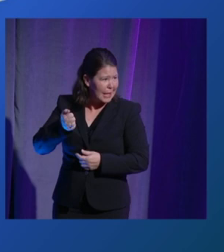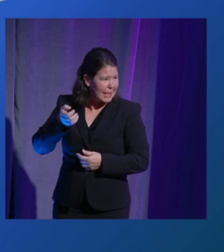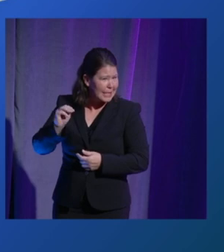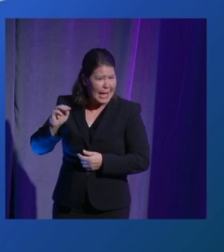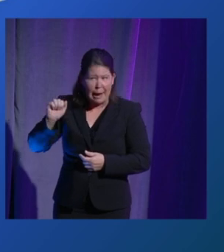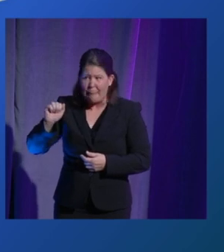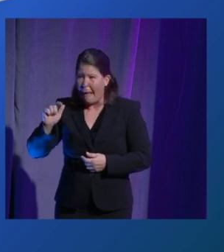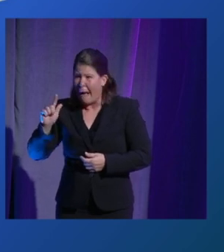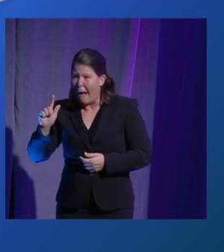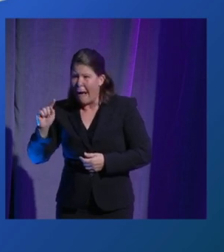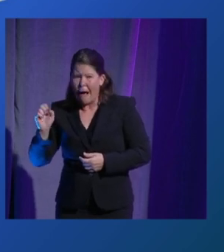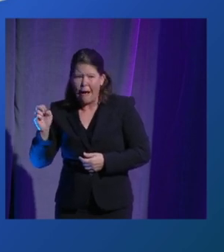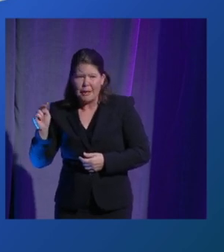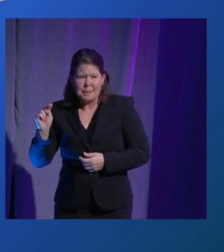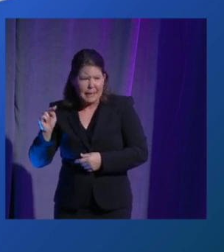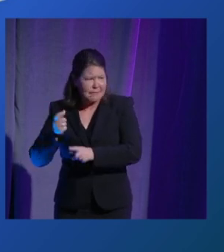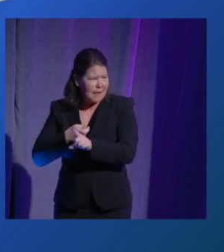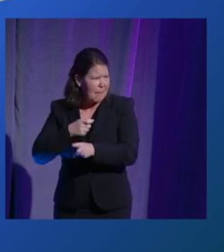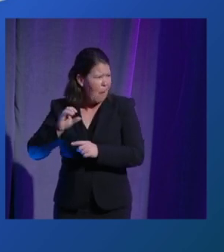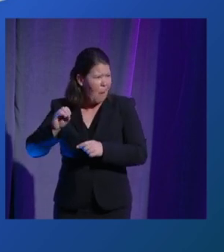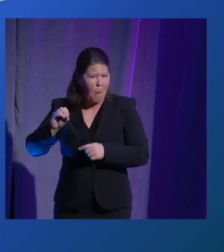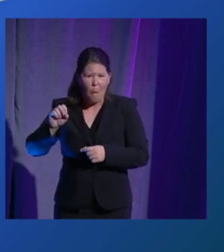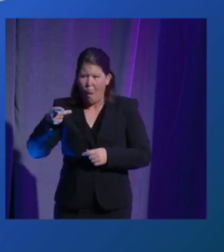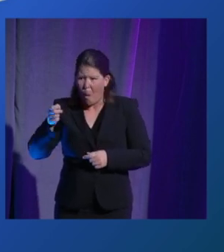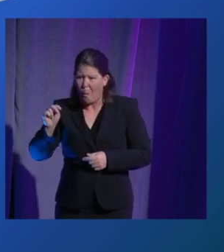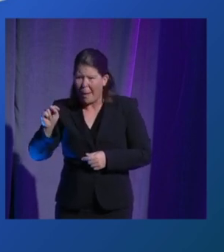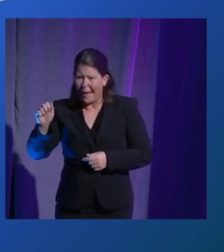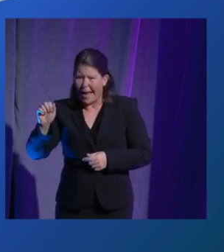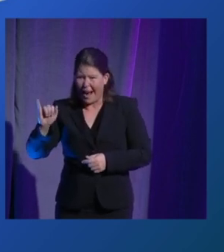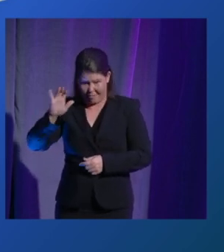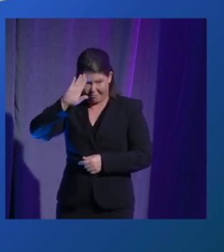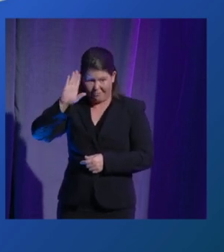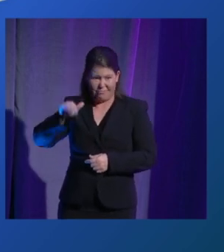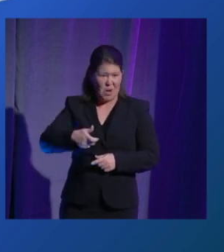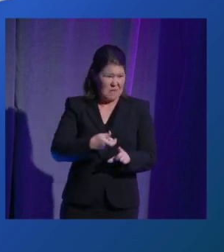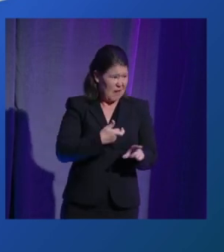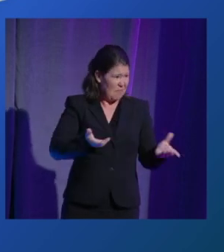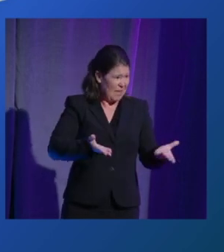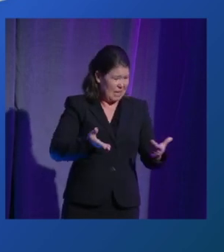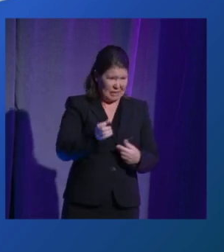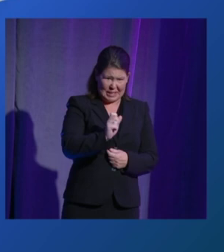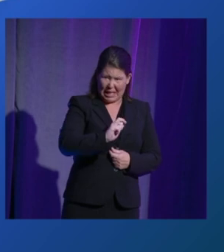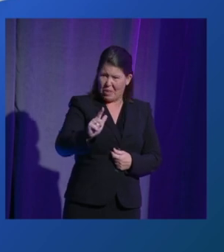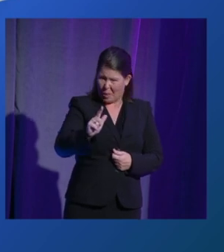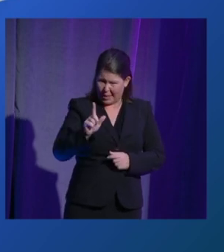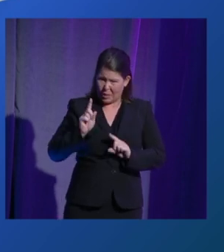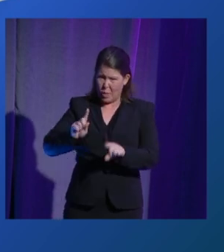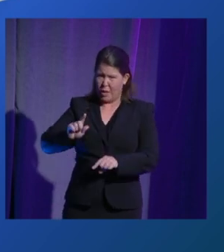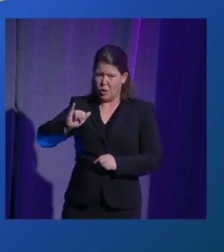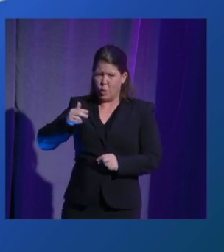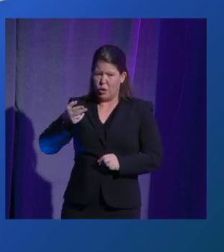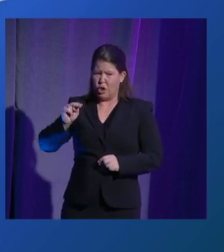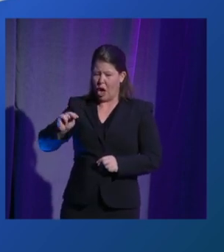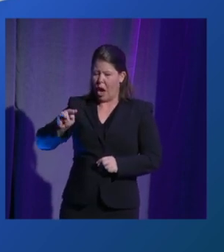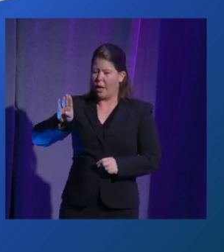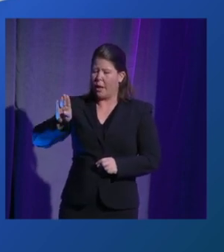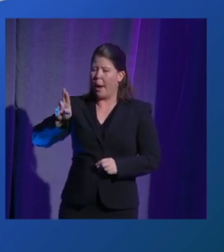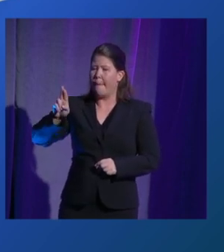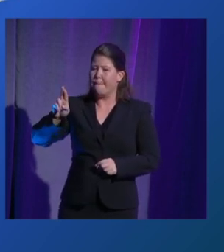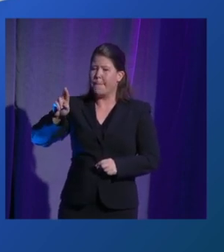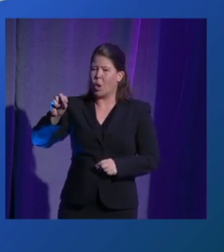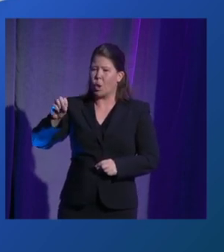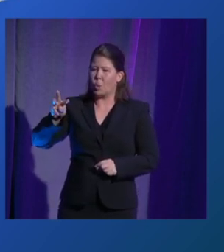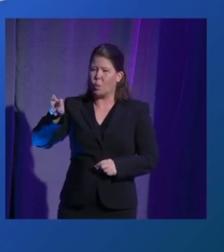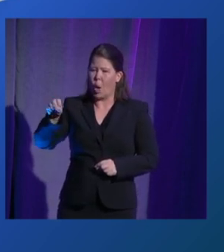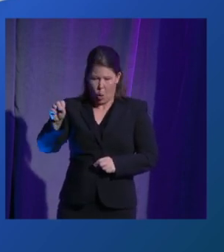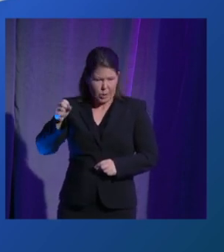open AI who by the way is a St Louis native went to John bur's high school here so uh Gil if you can just